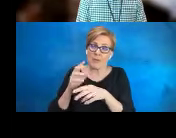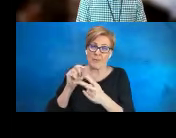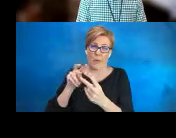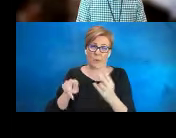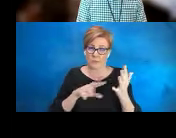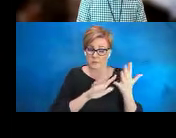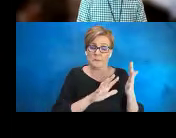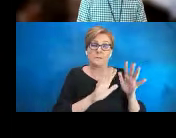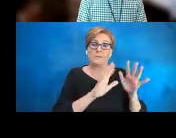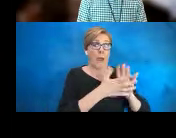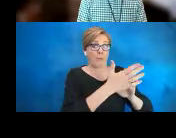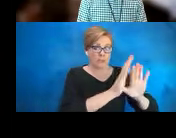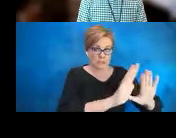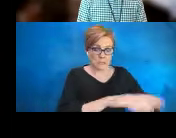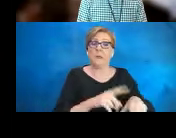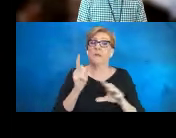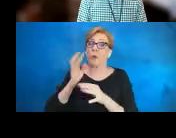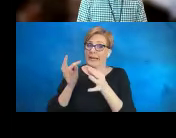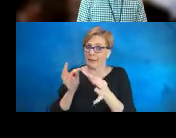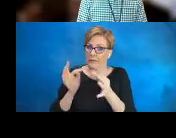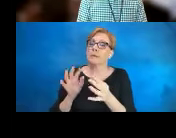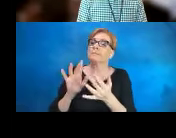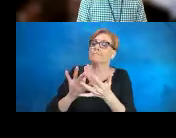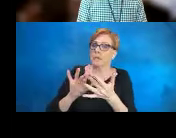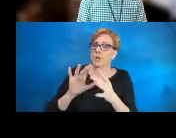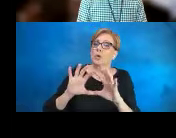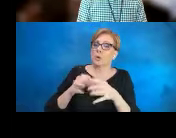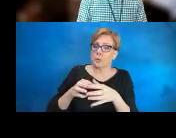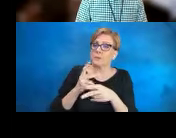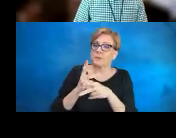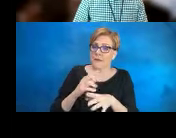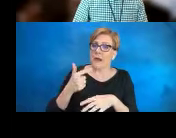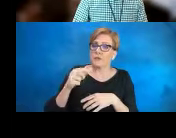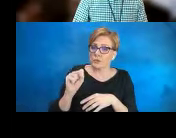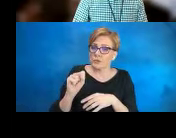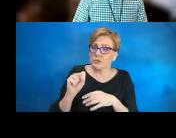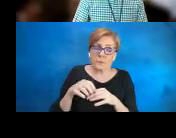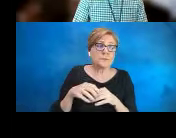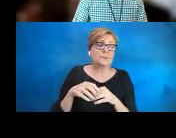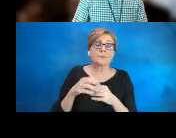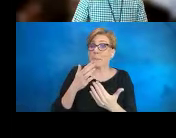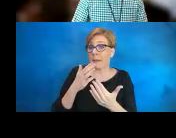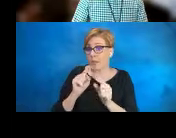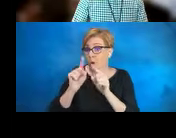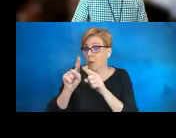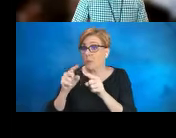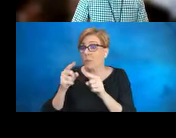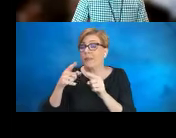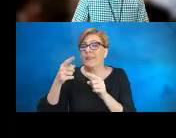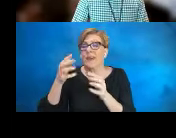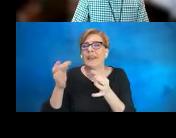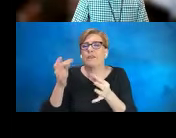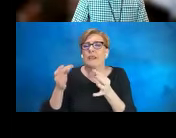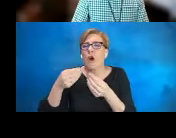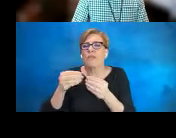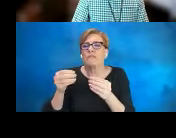hearings, as I mentioned, trying to reach out to the group supervisors, potentially going to the hearing office director after that. And